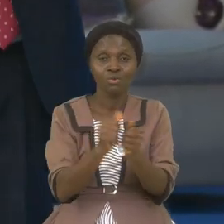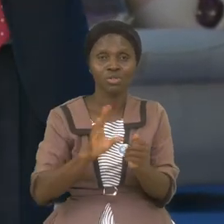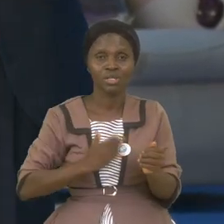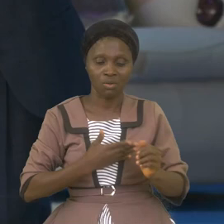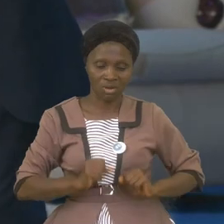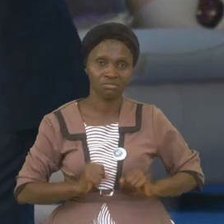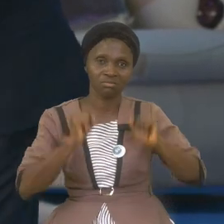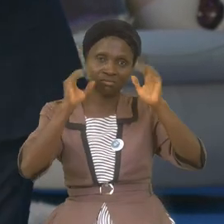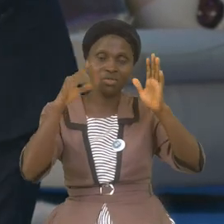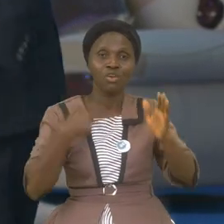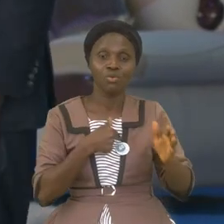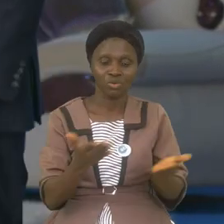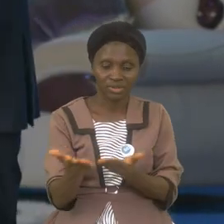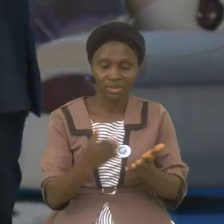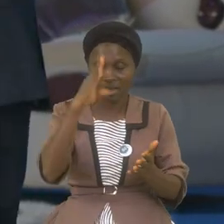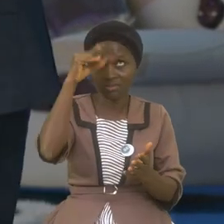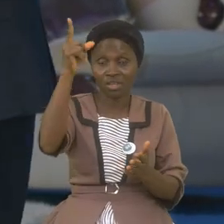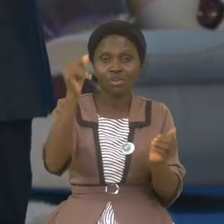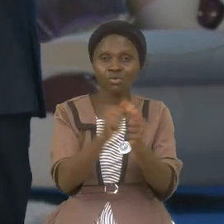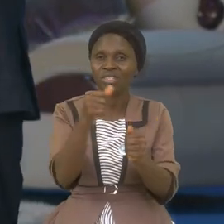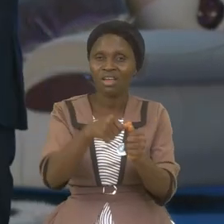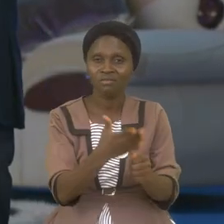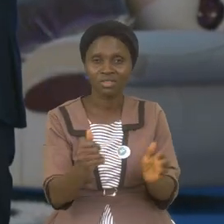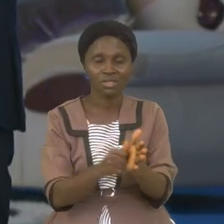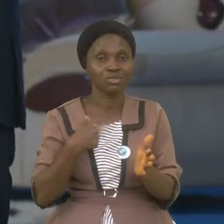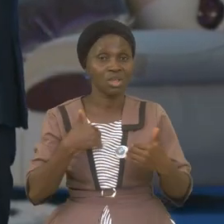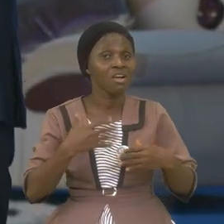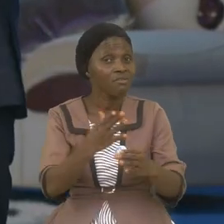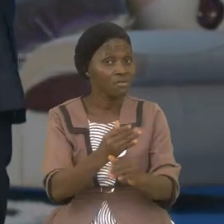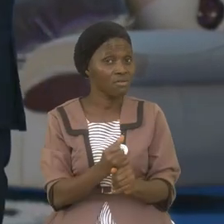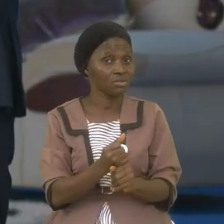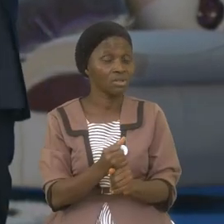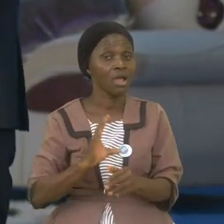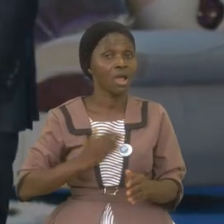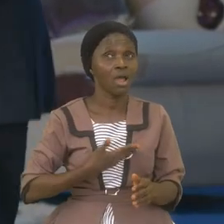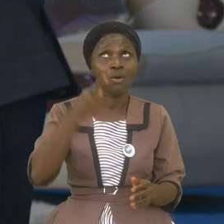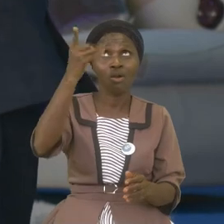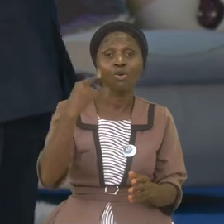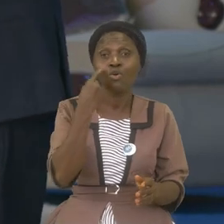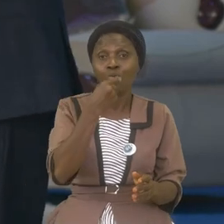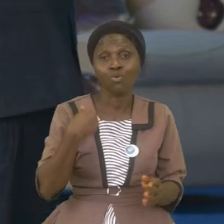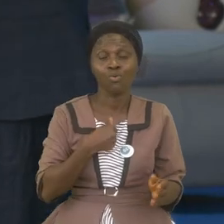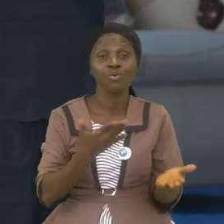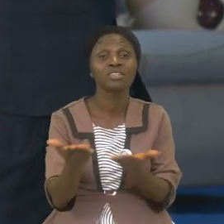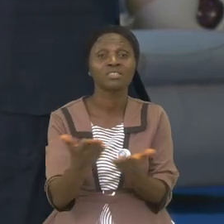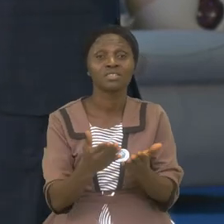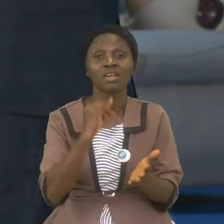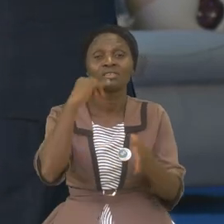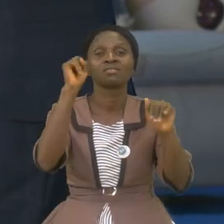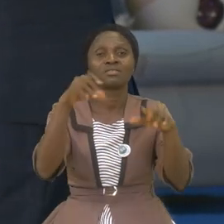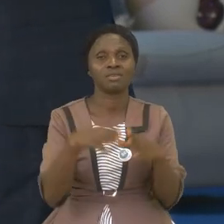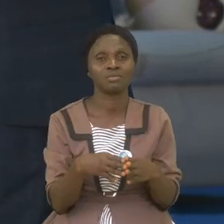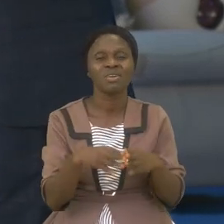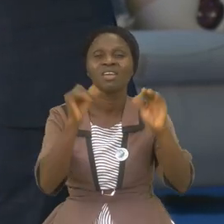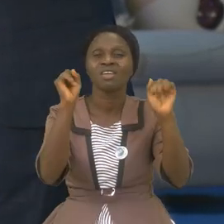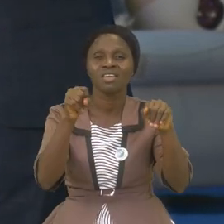We serve him with everything we've got. Our God, whom we serve, is able